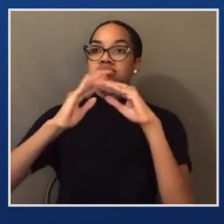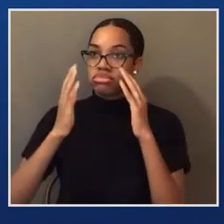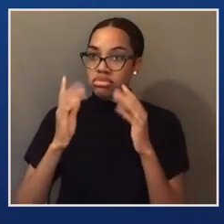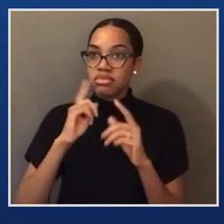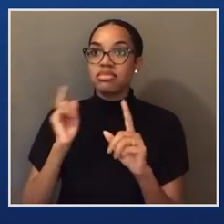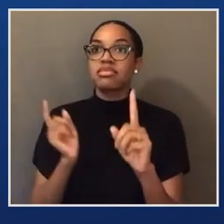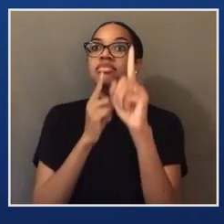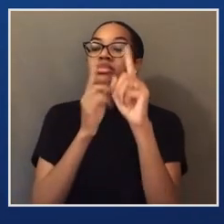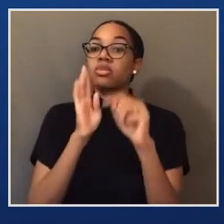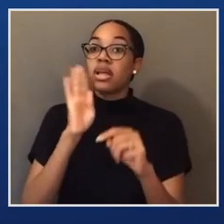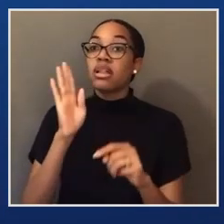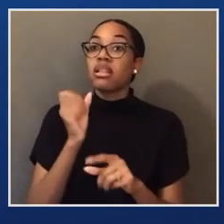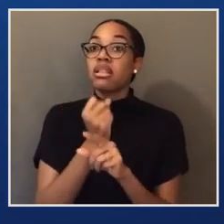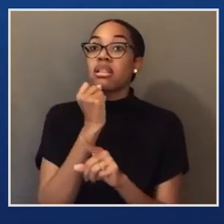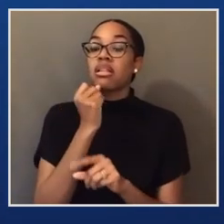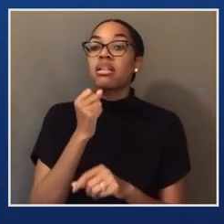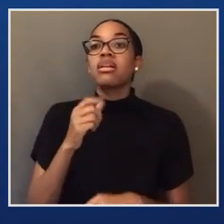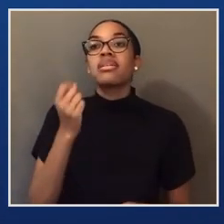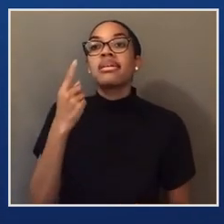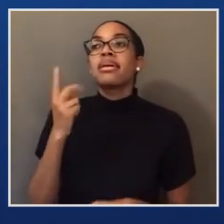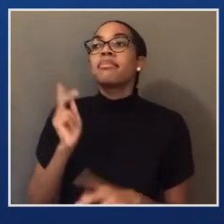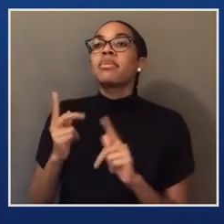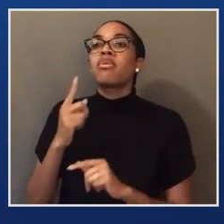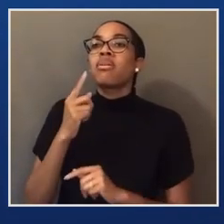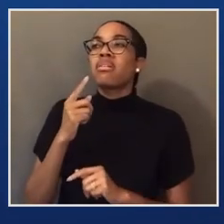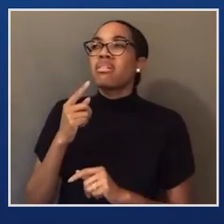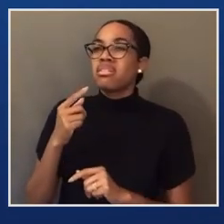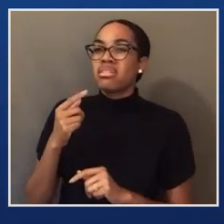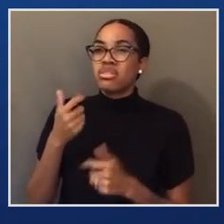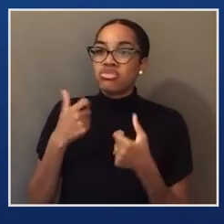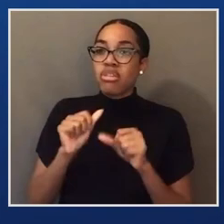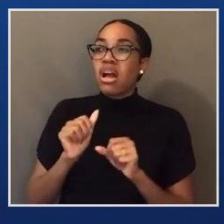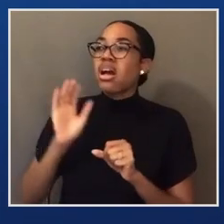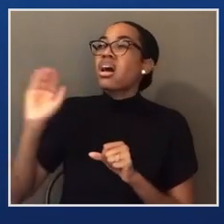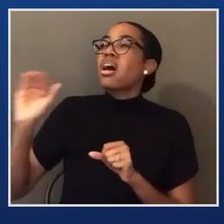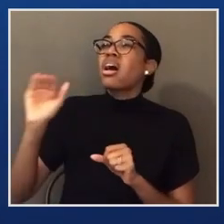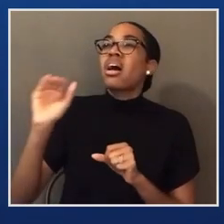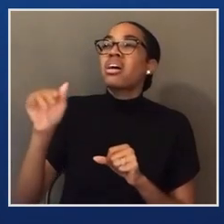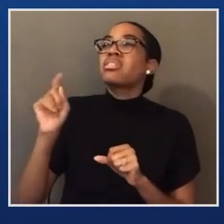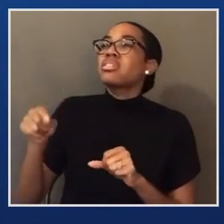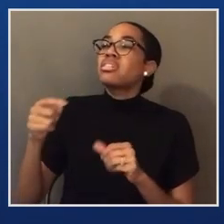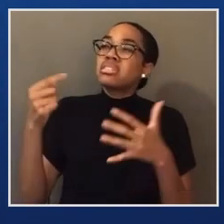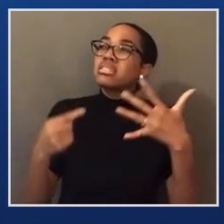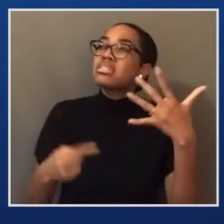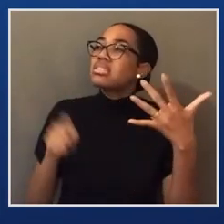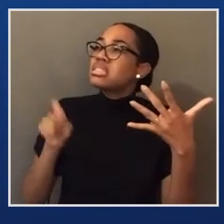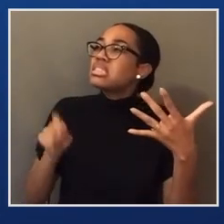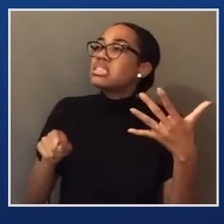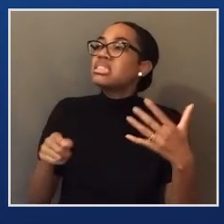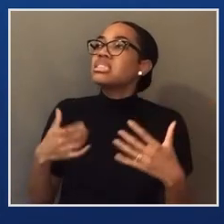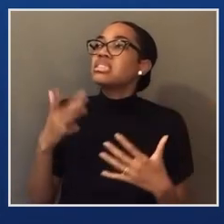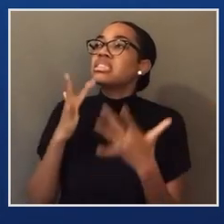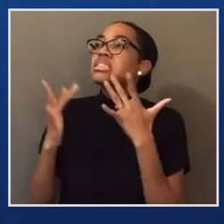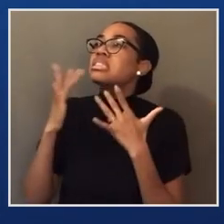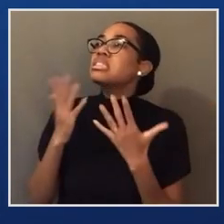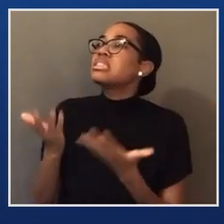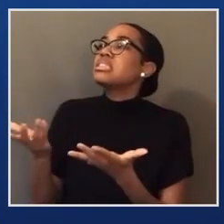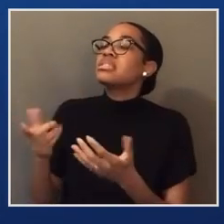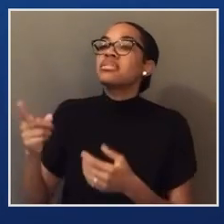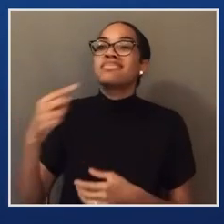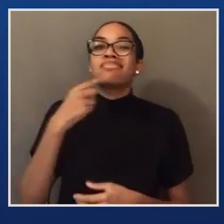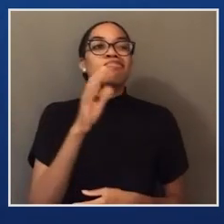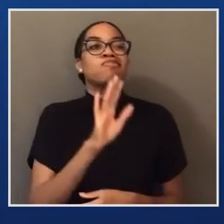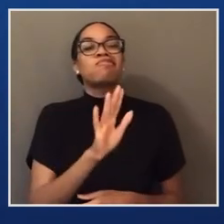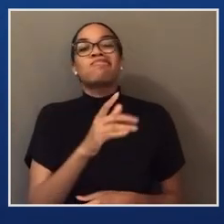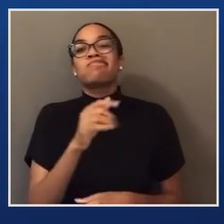If we're doing all that, they don't listen to us. We have to make sure they get it done. So I'm proud of the youngsters. I'm proud of what everybody was